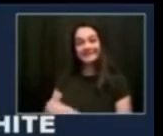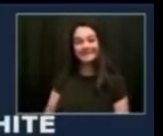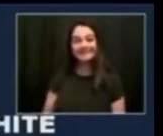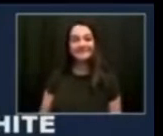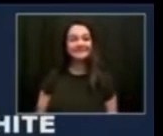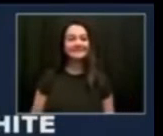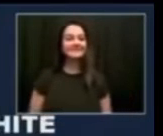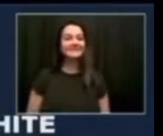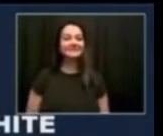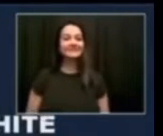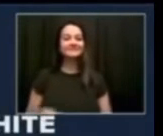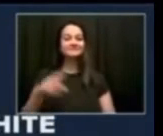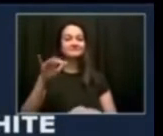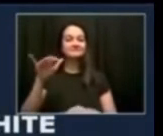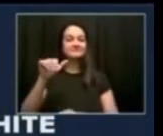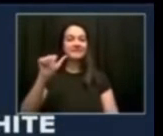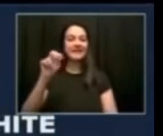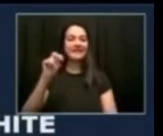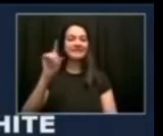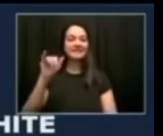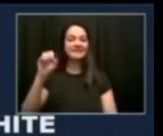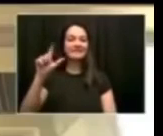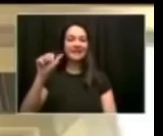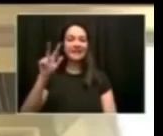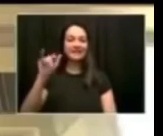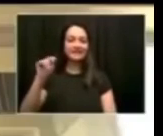emphasizing a couple of points. First of all,